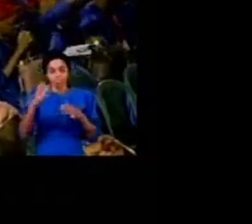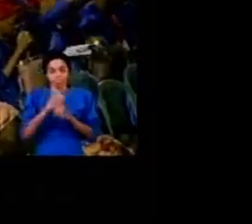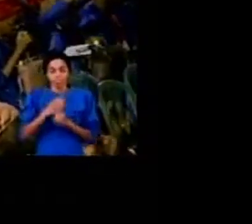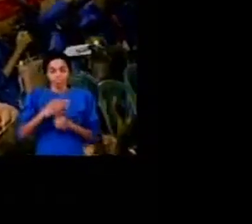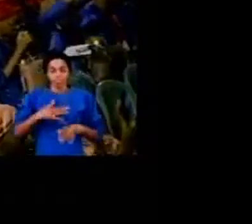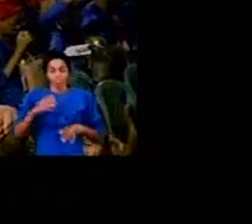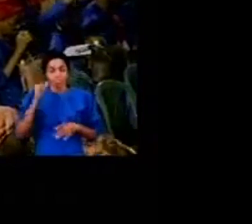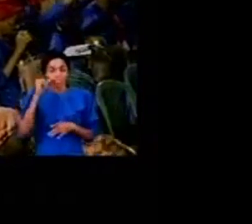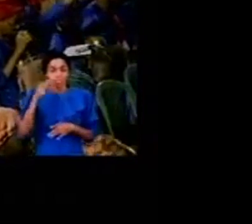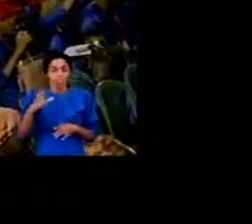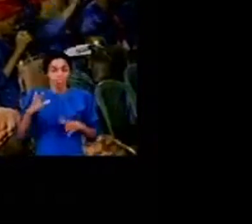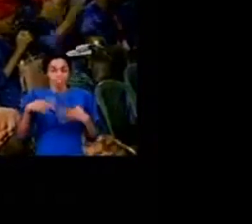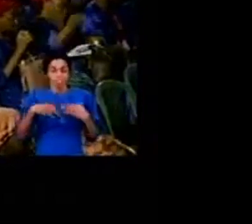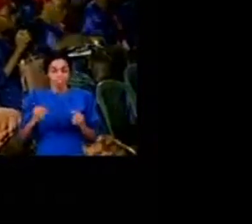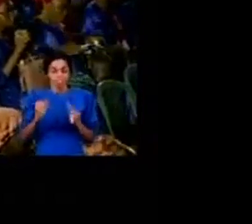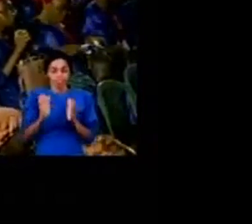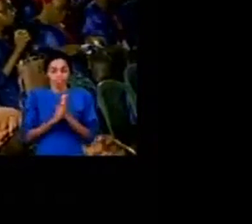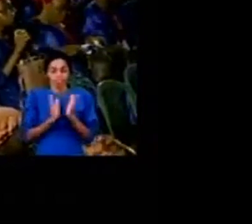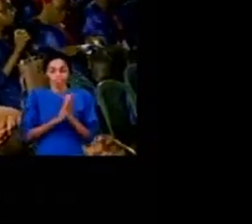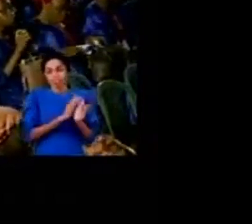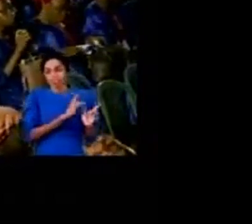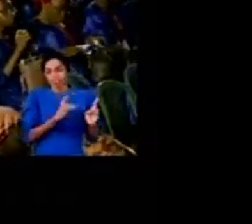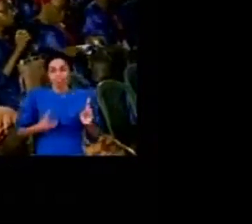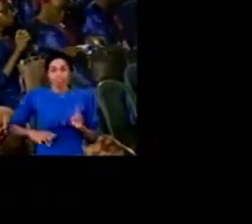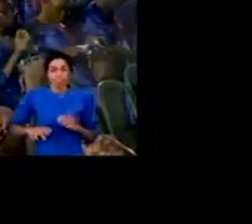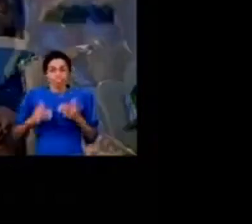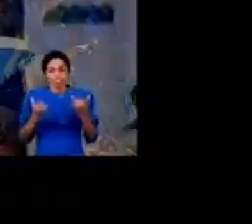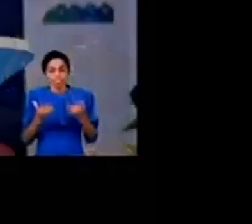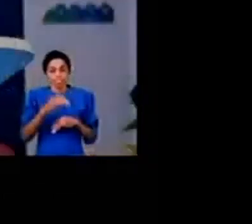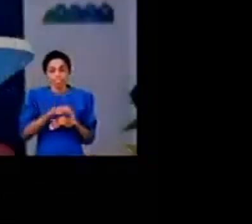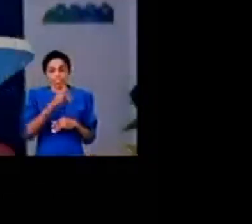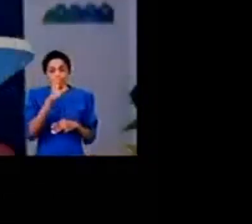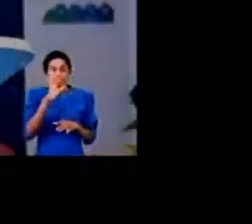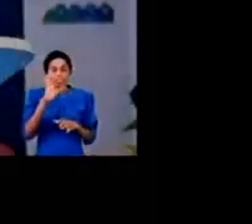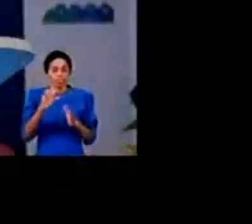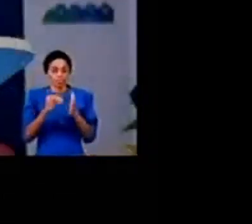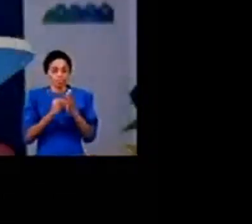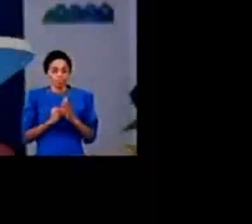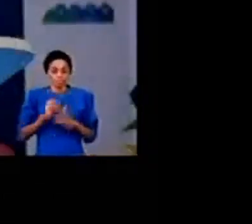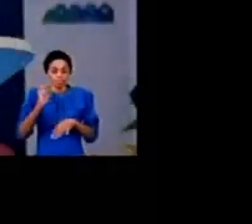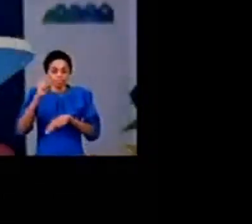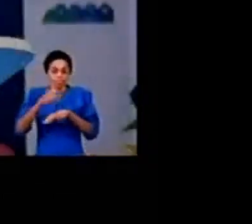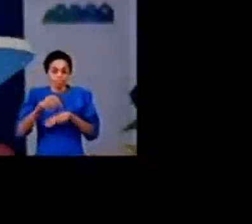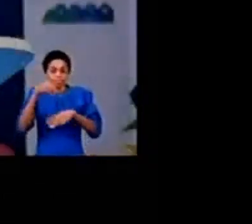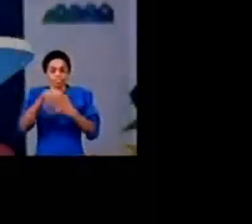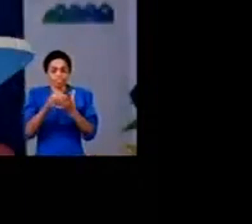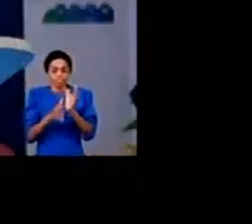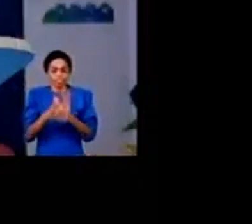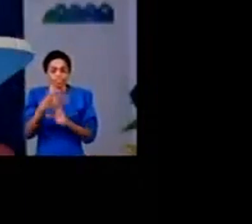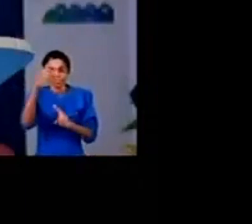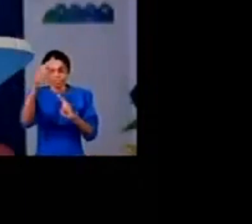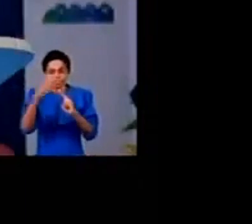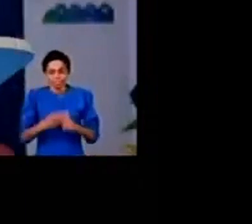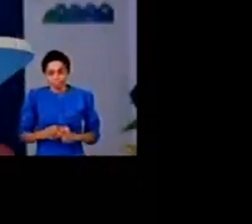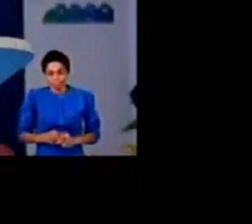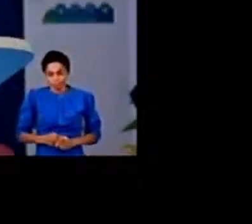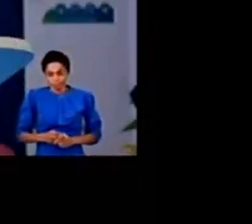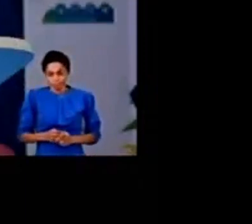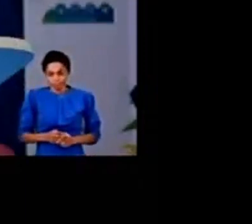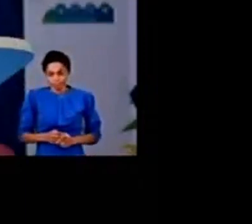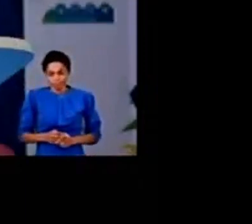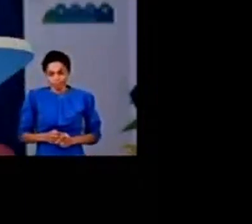turn. I can't see anybody living here without a miracle tonight. Let's go online now.